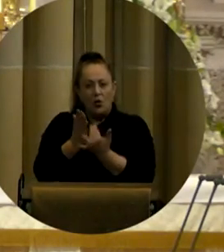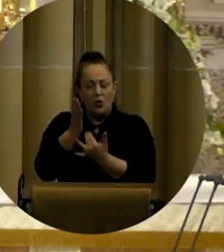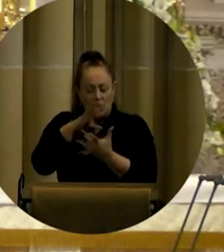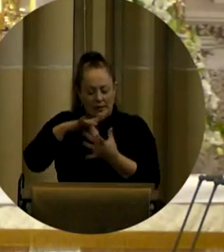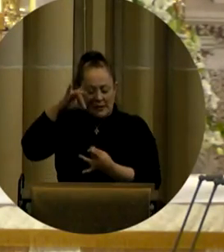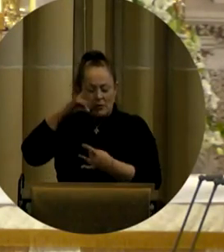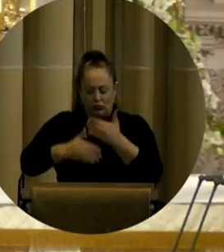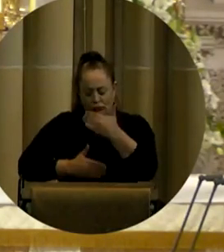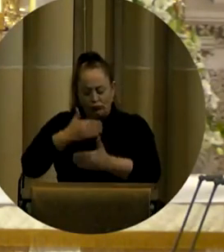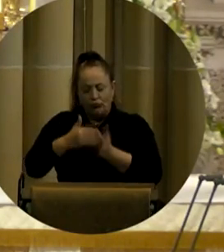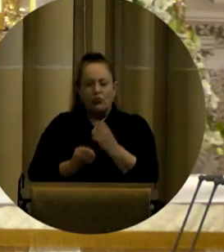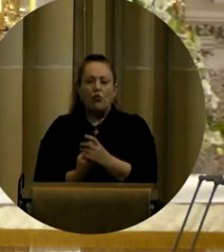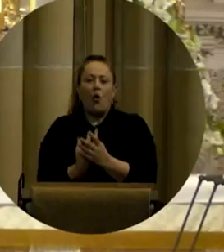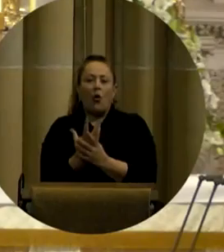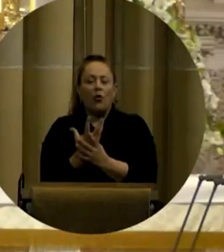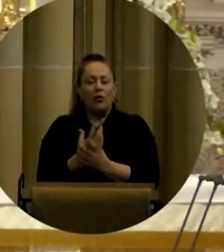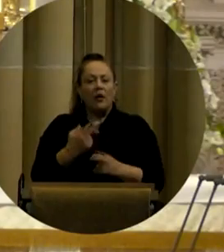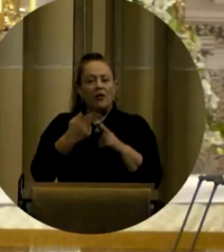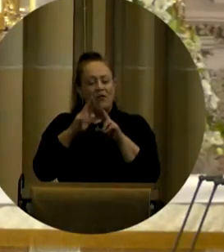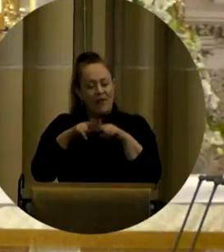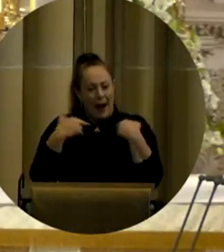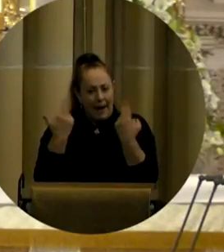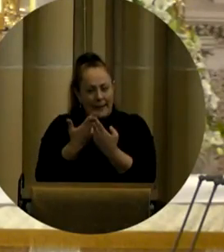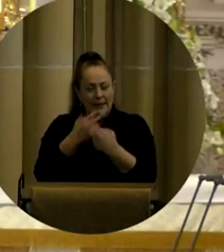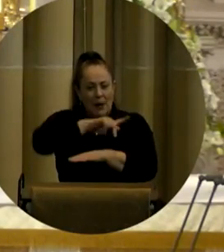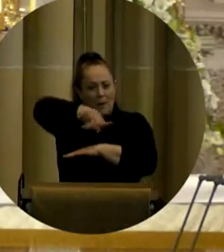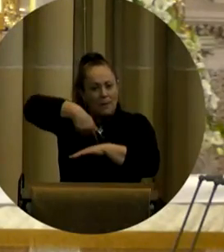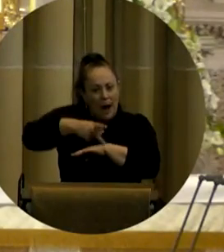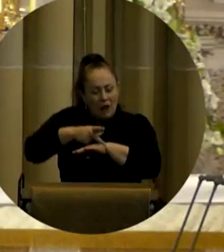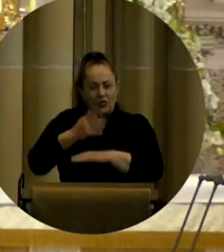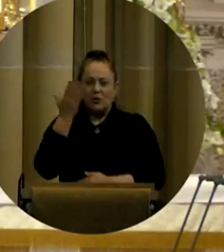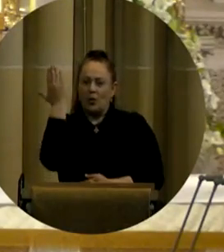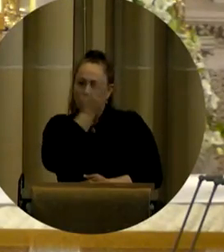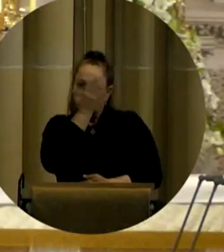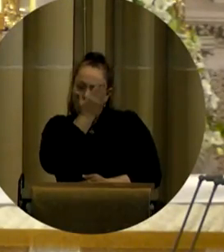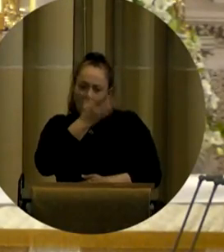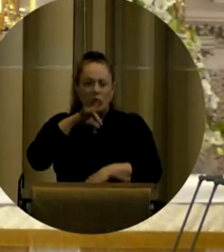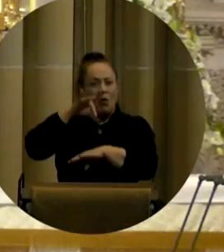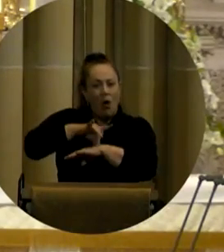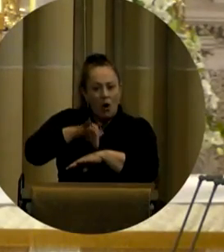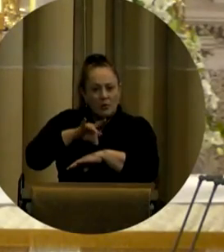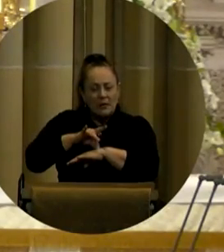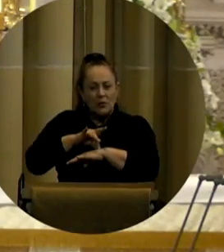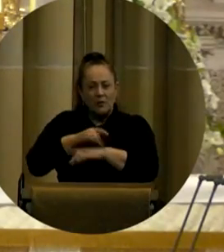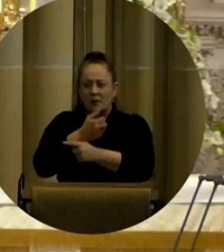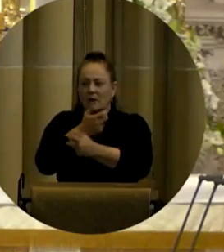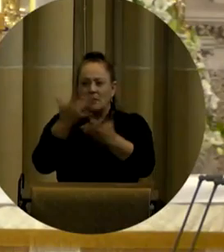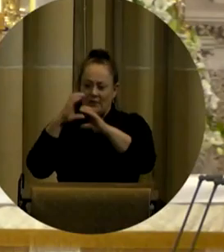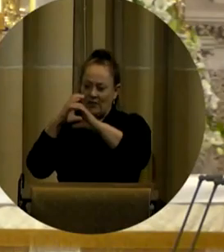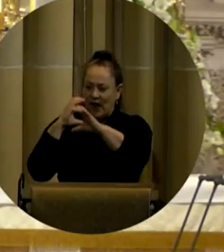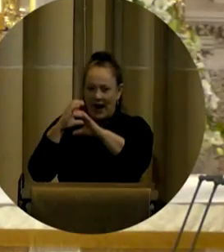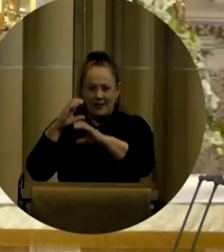needs through families and parishes, schools and hospitals, Finney's vans and